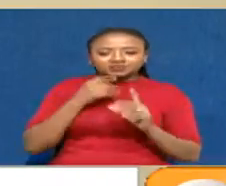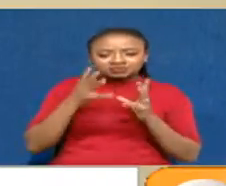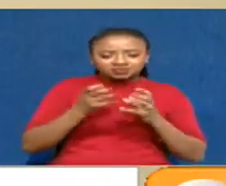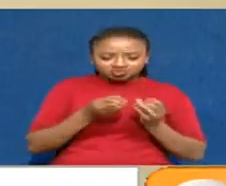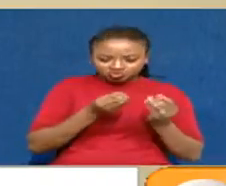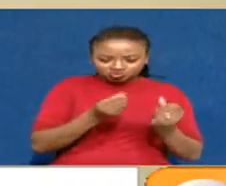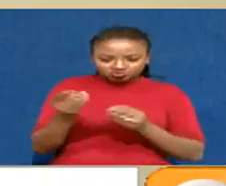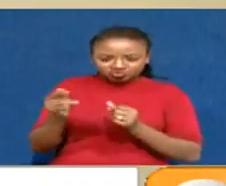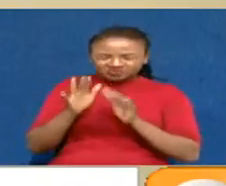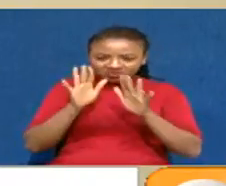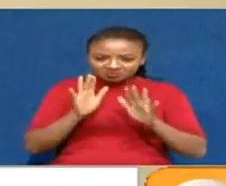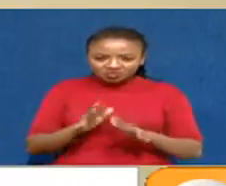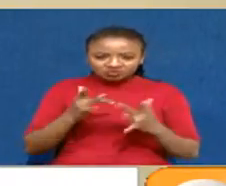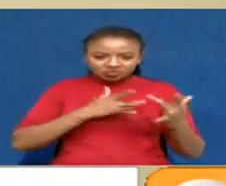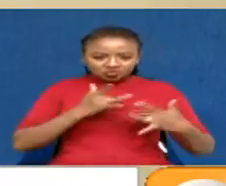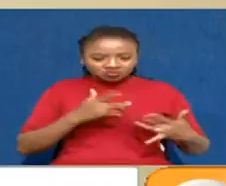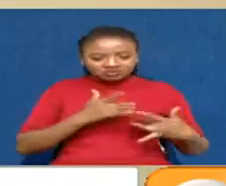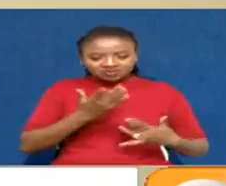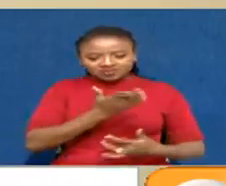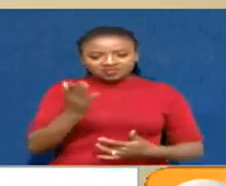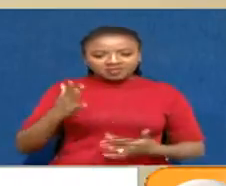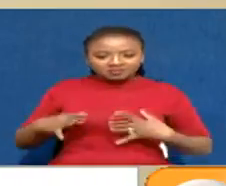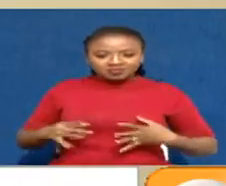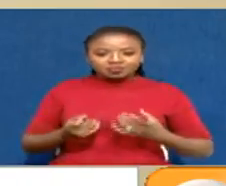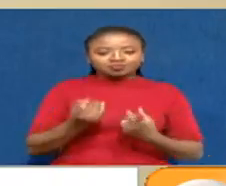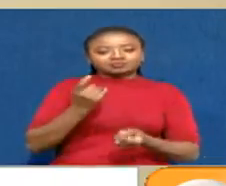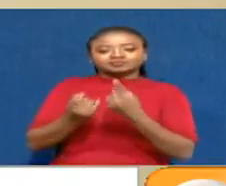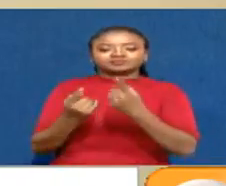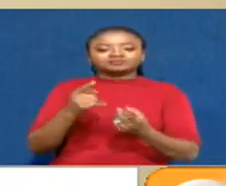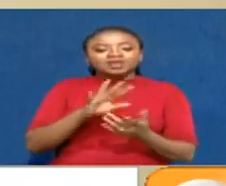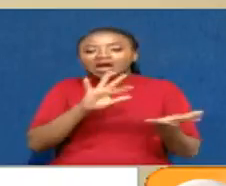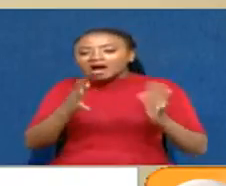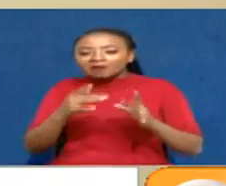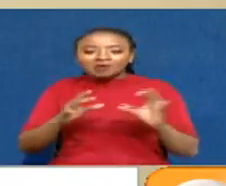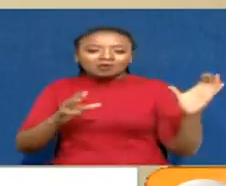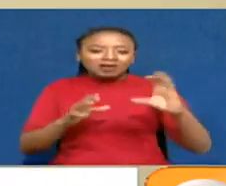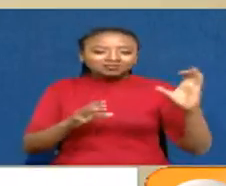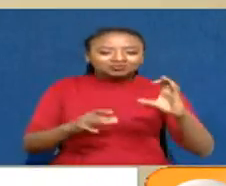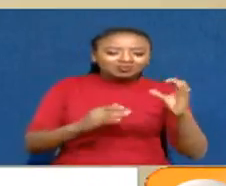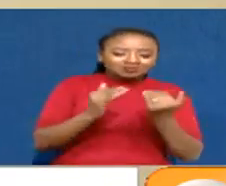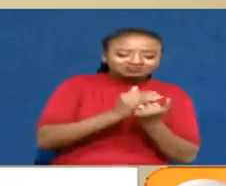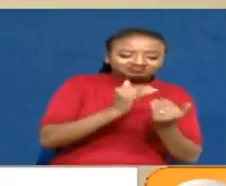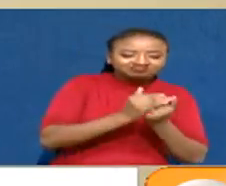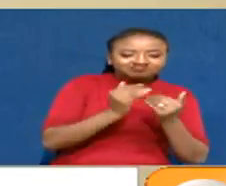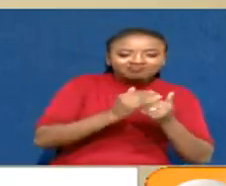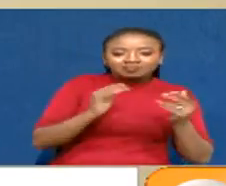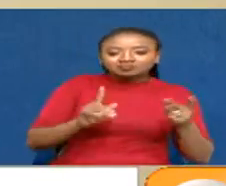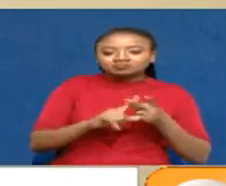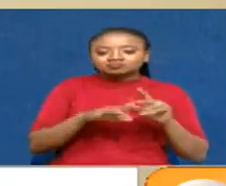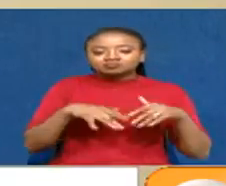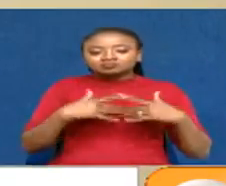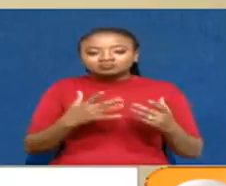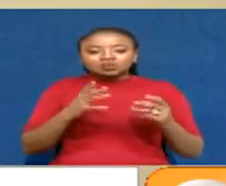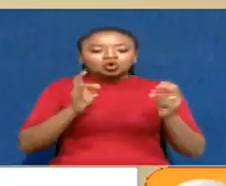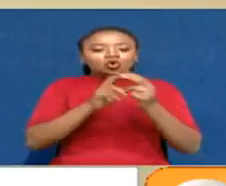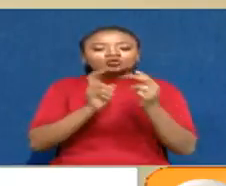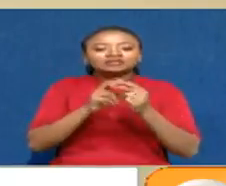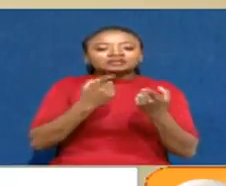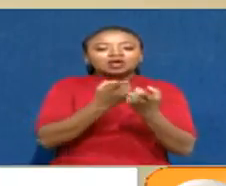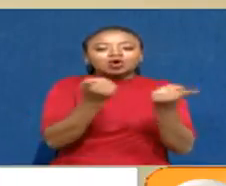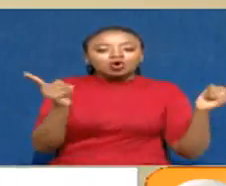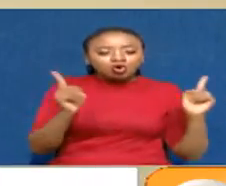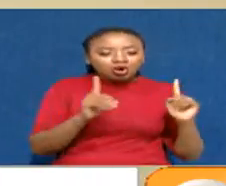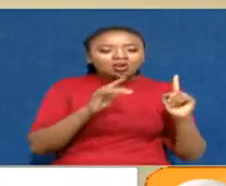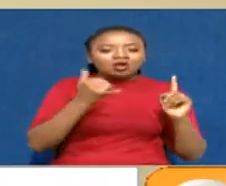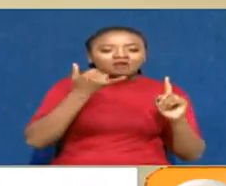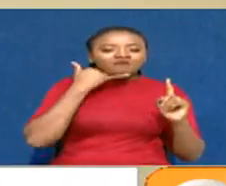concerns that have arisen in the way in which customers are treated, in terms of people contacting the entire